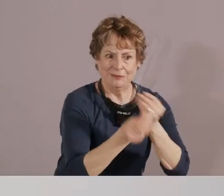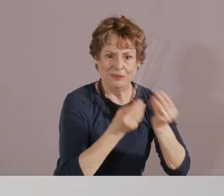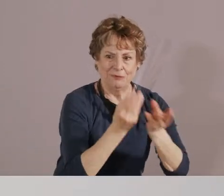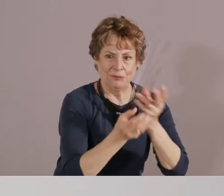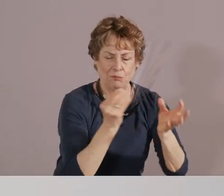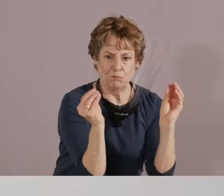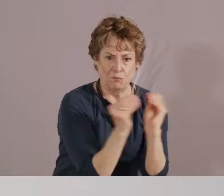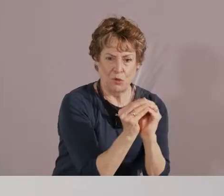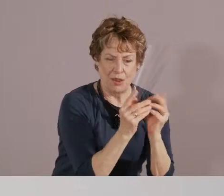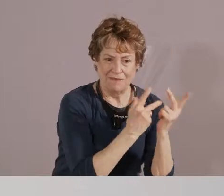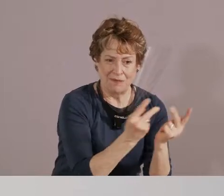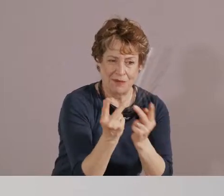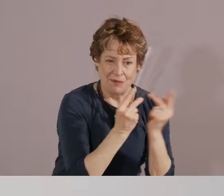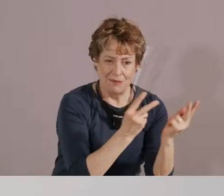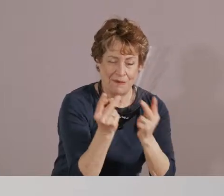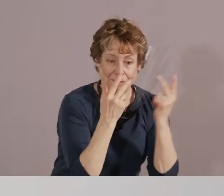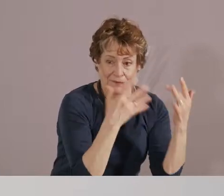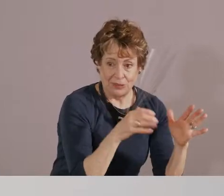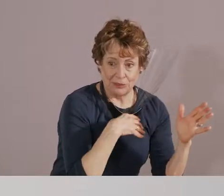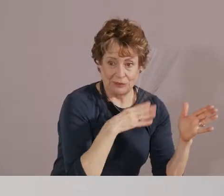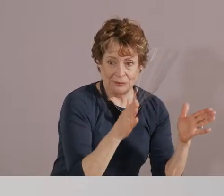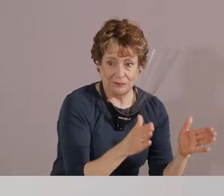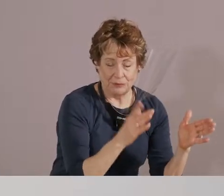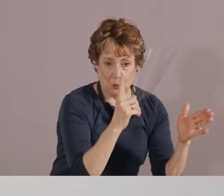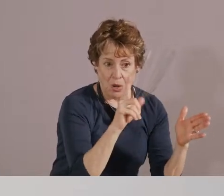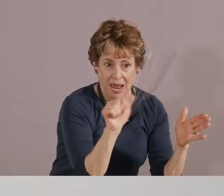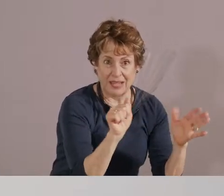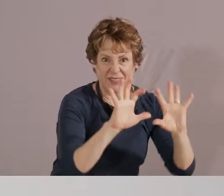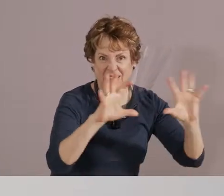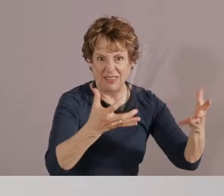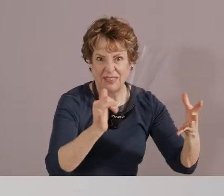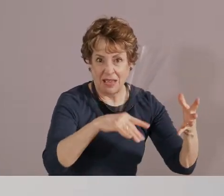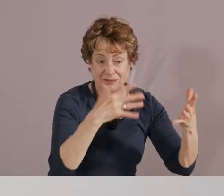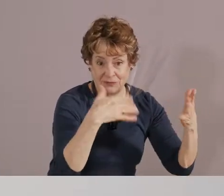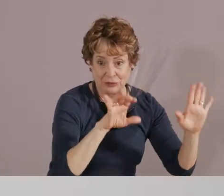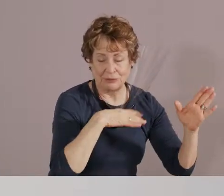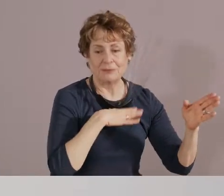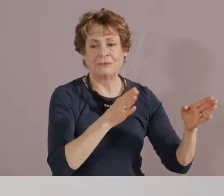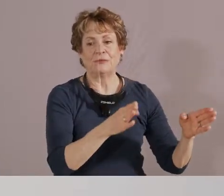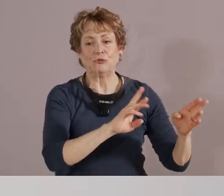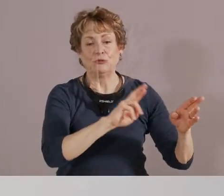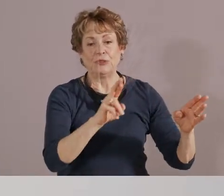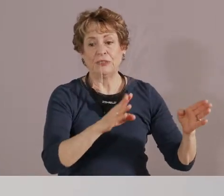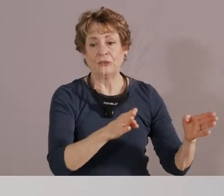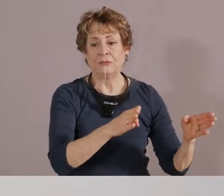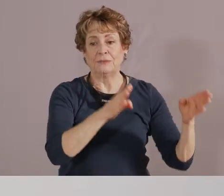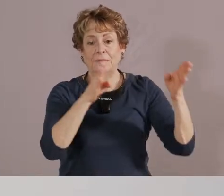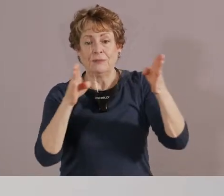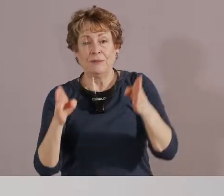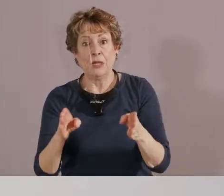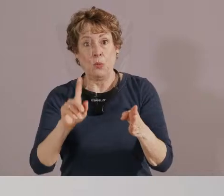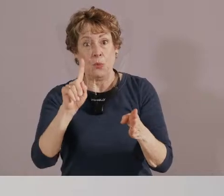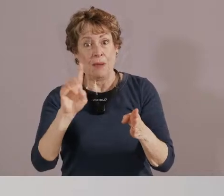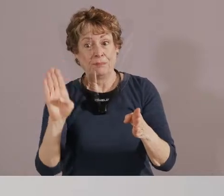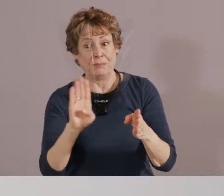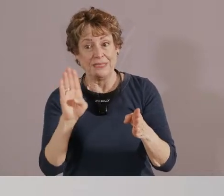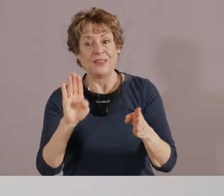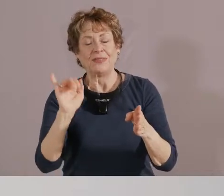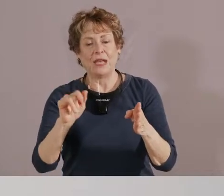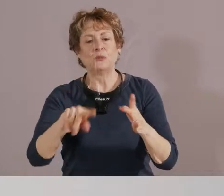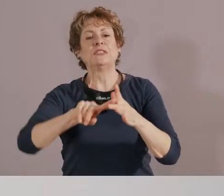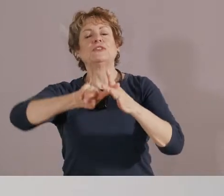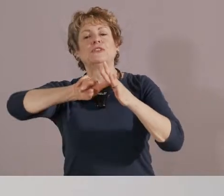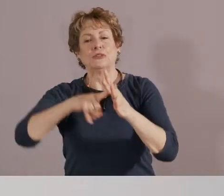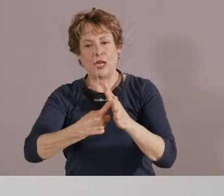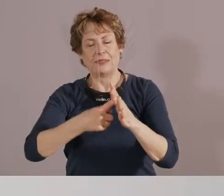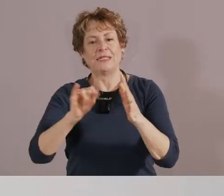phase 1A and ready to move into phase 1B, that's when we activated the assisted living, because they do take a significant portion off the top that